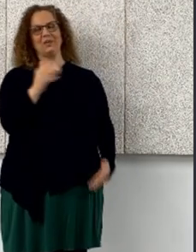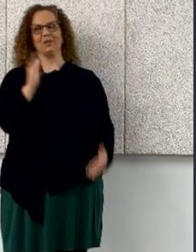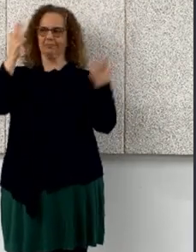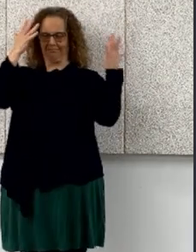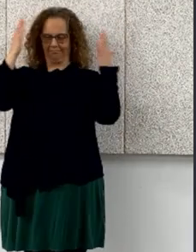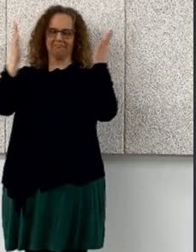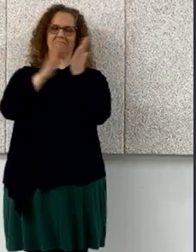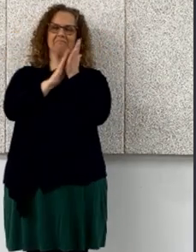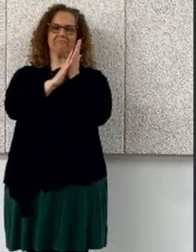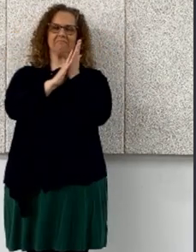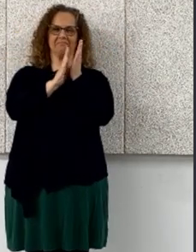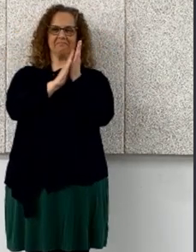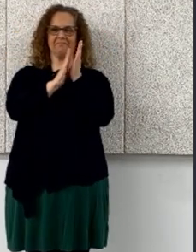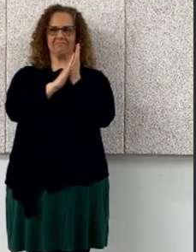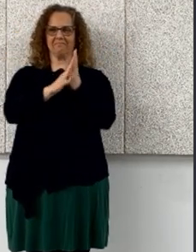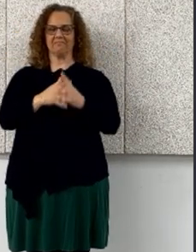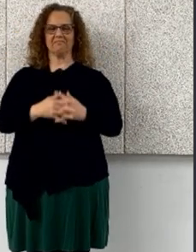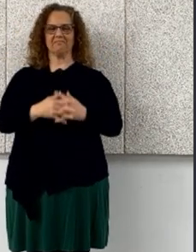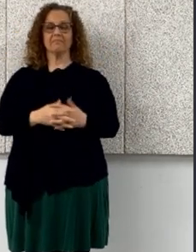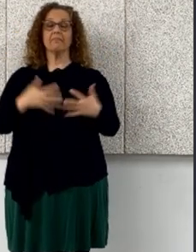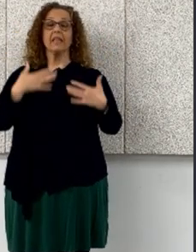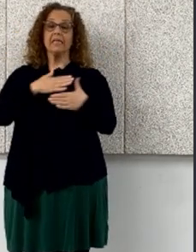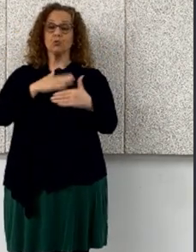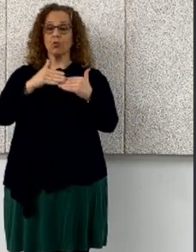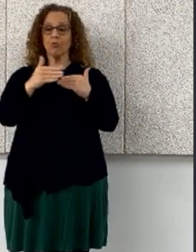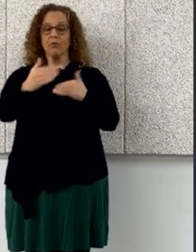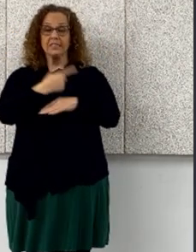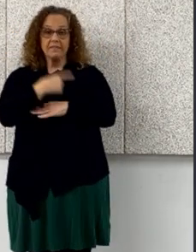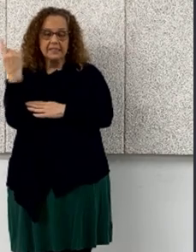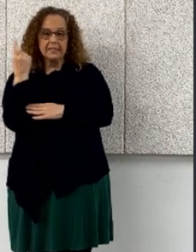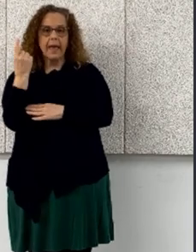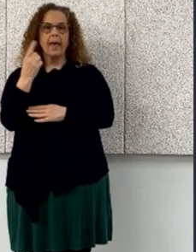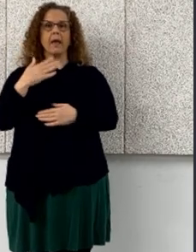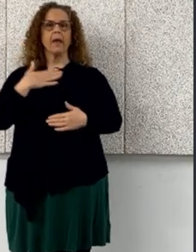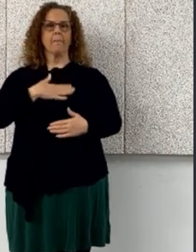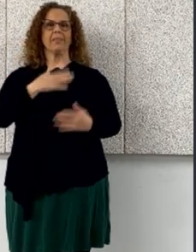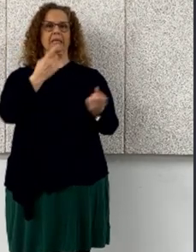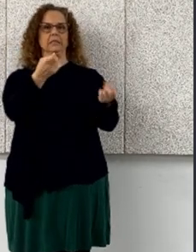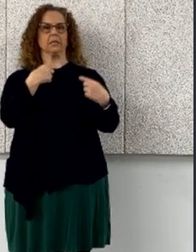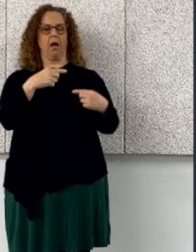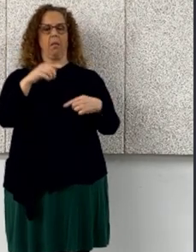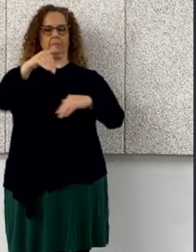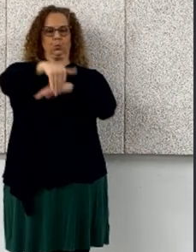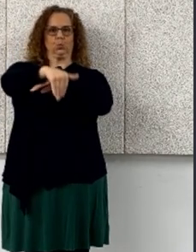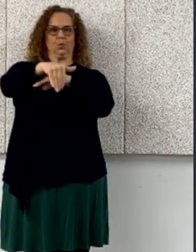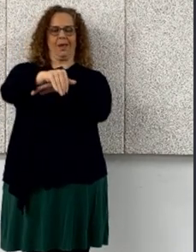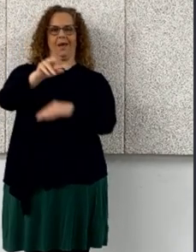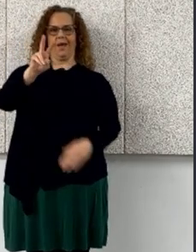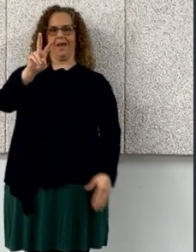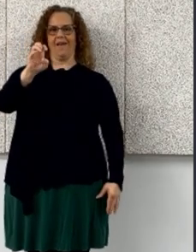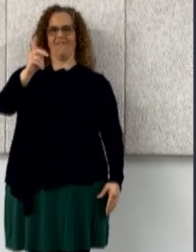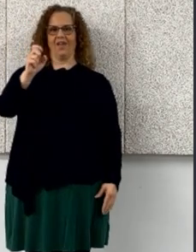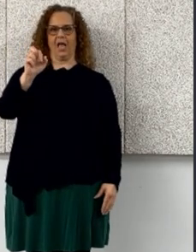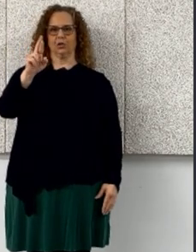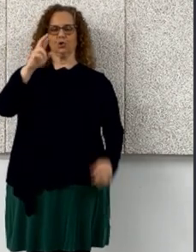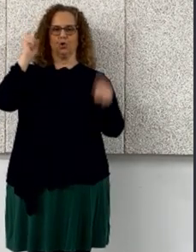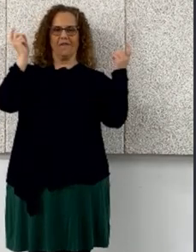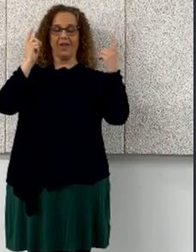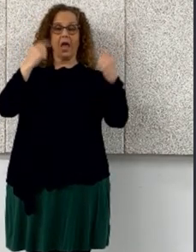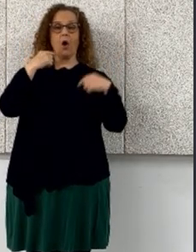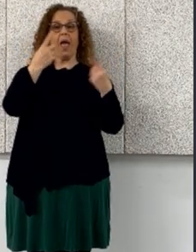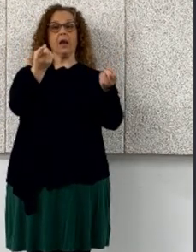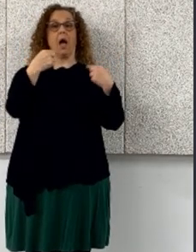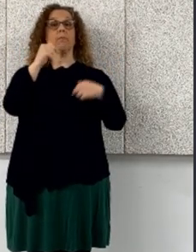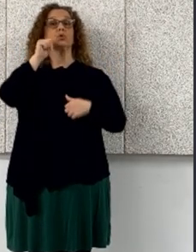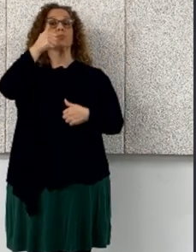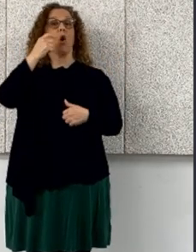Thank you, Risa. And you're all very welcome. Enjoy the rest of the day. Please come to the vendor fair this evening and rejoin us tomorrow for day two of the summit.